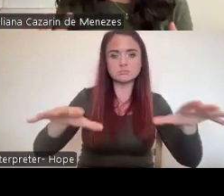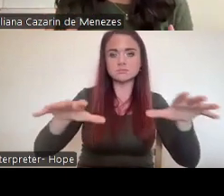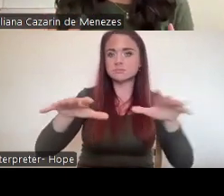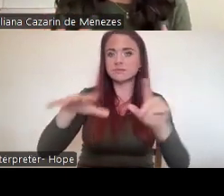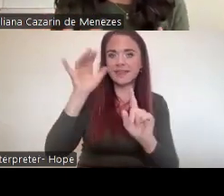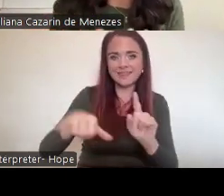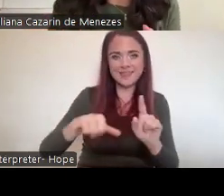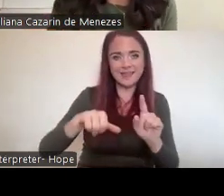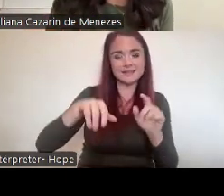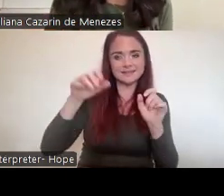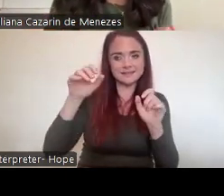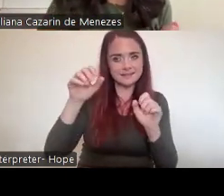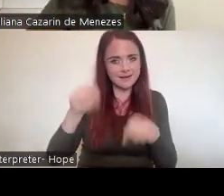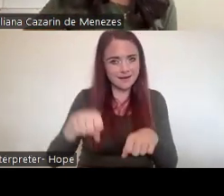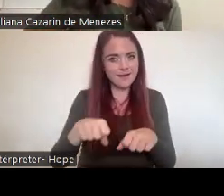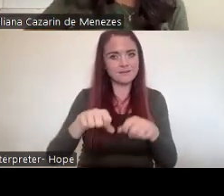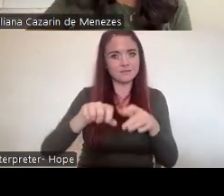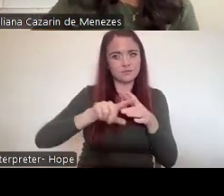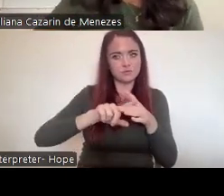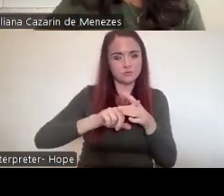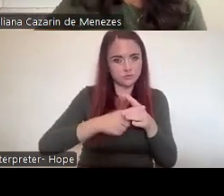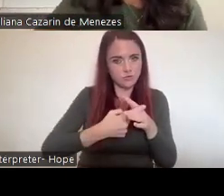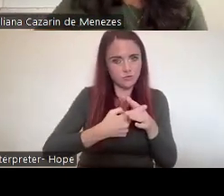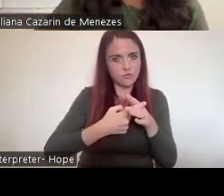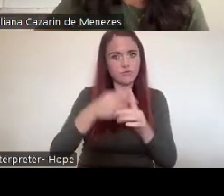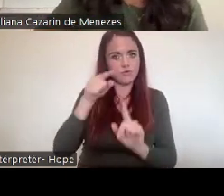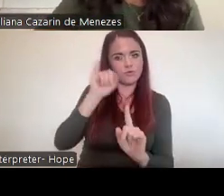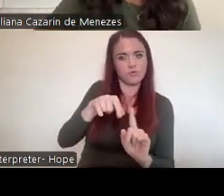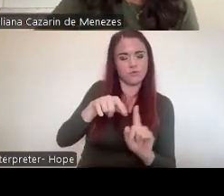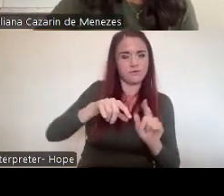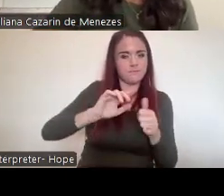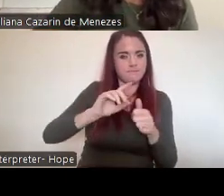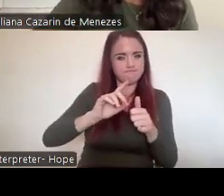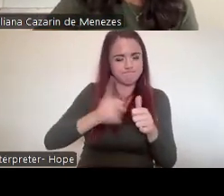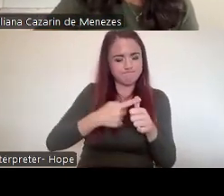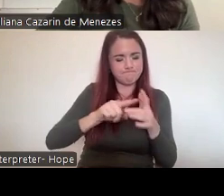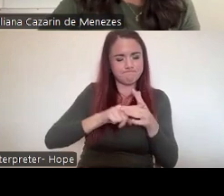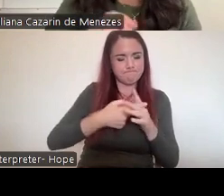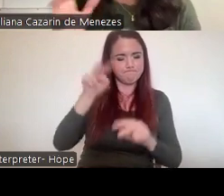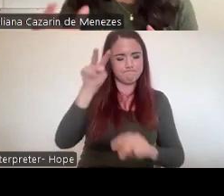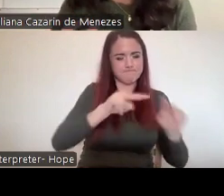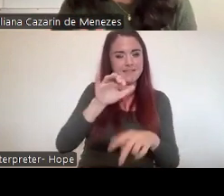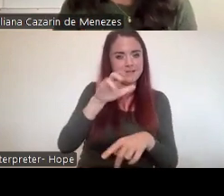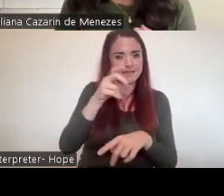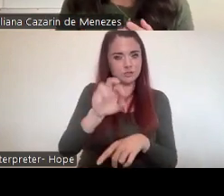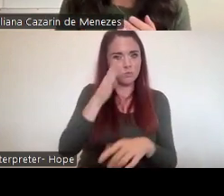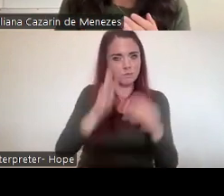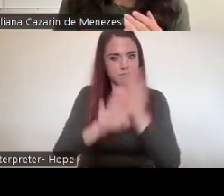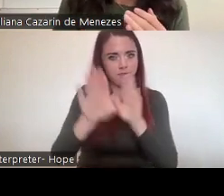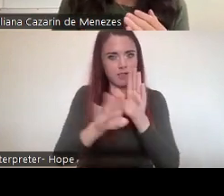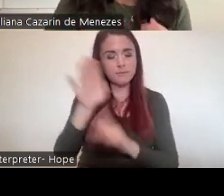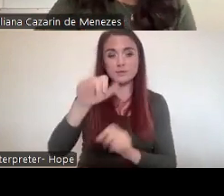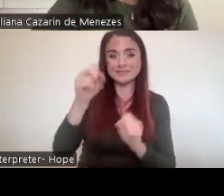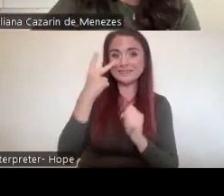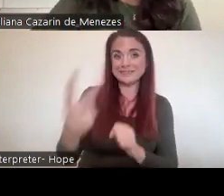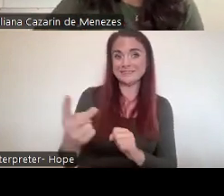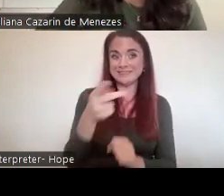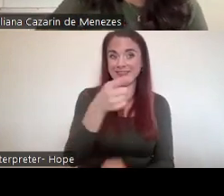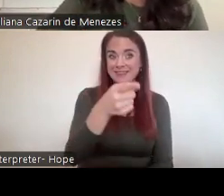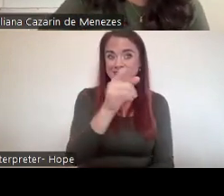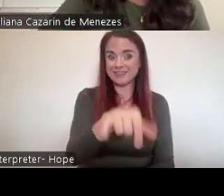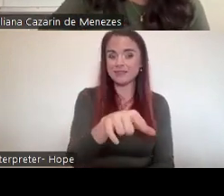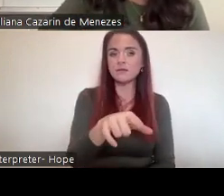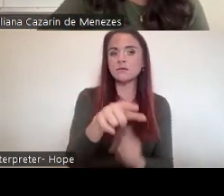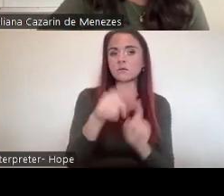early event implicated in cancer formation. So here in this staining, this immunofluorescence, we are seeing